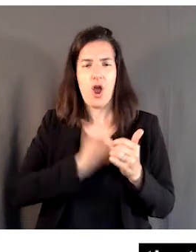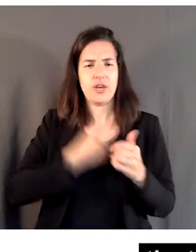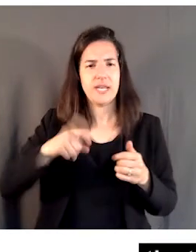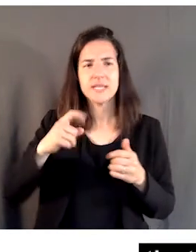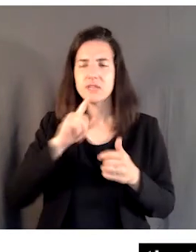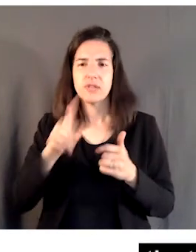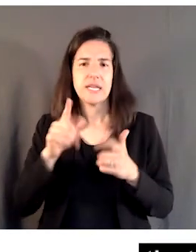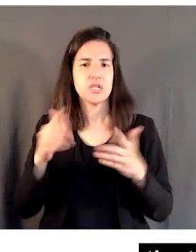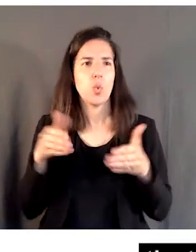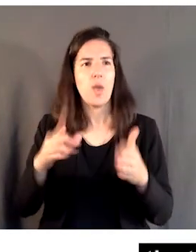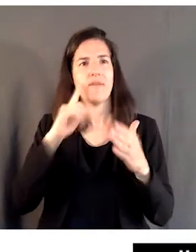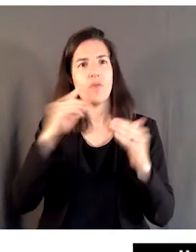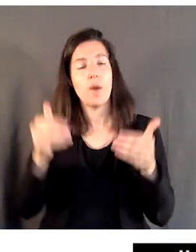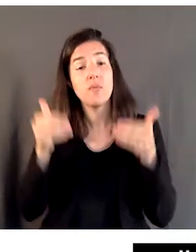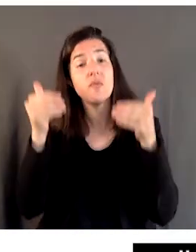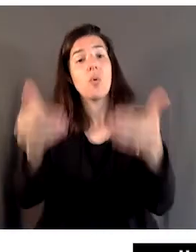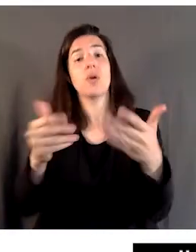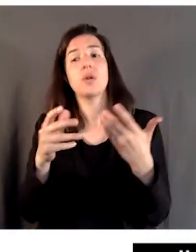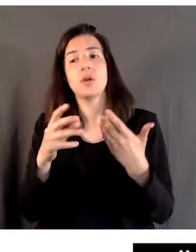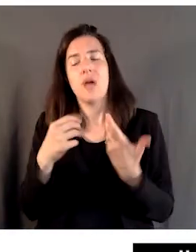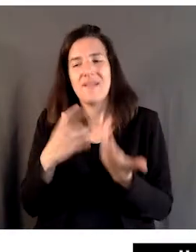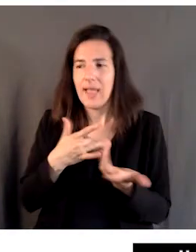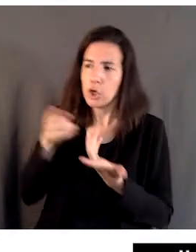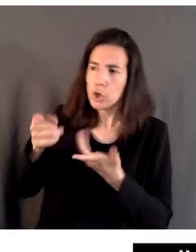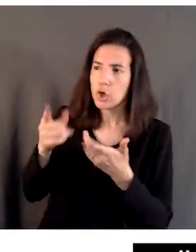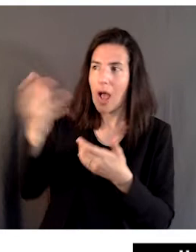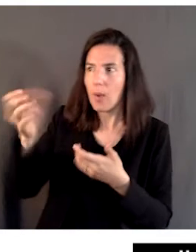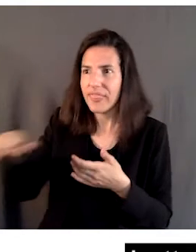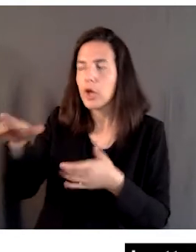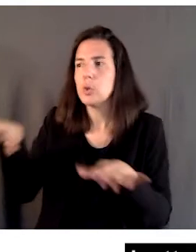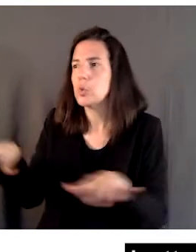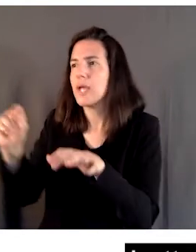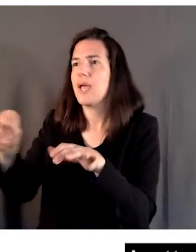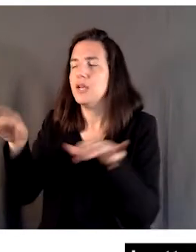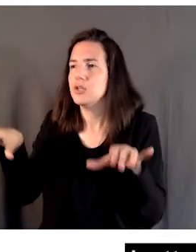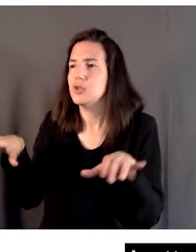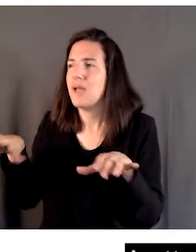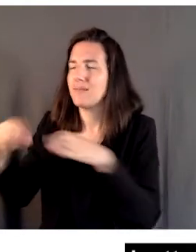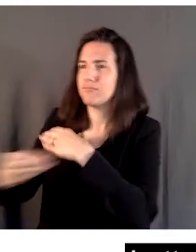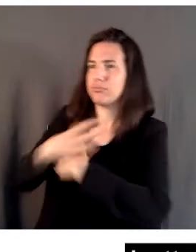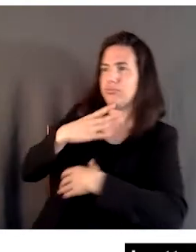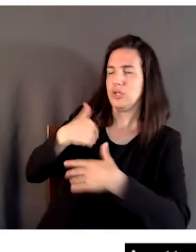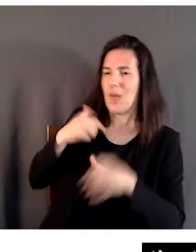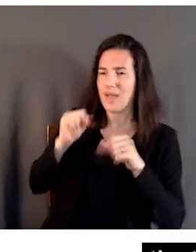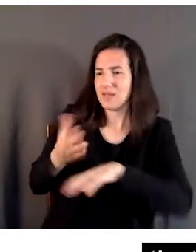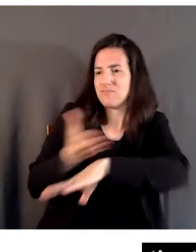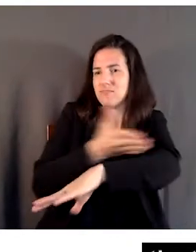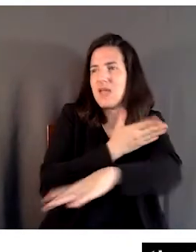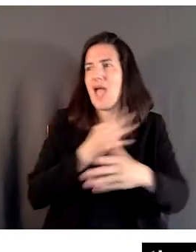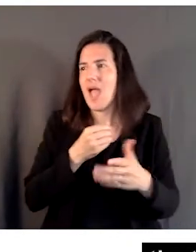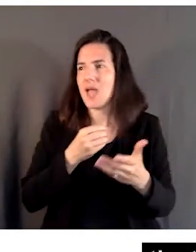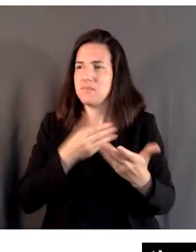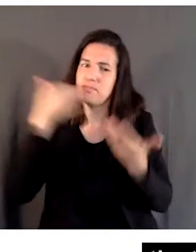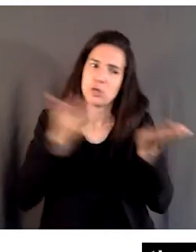out there helping me do it and do it well and allowing me to be curious so I can do better in this community and all the communities that I intend to